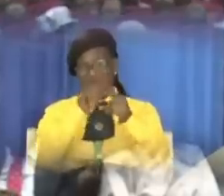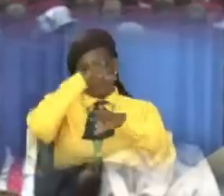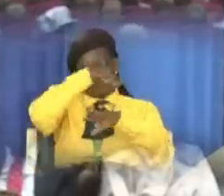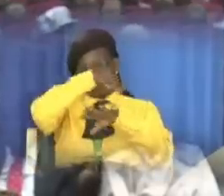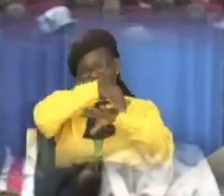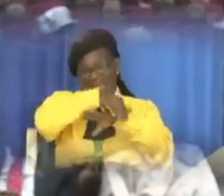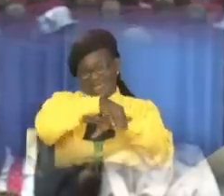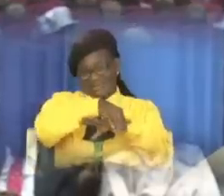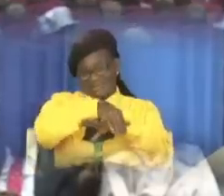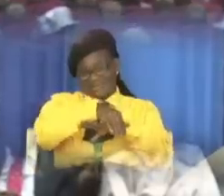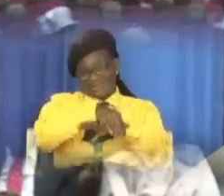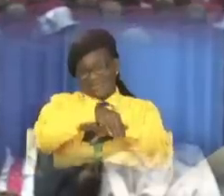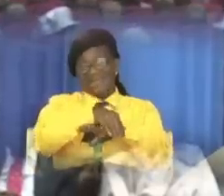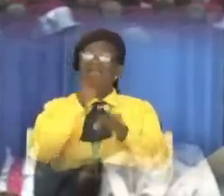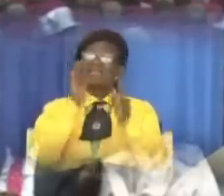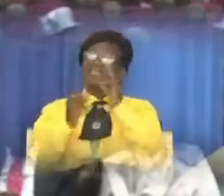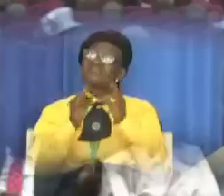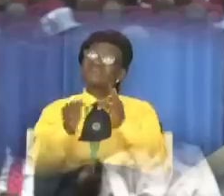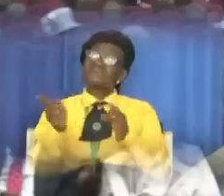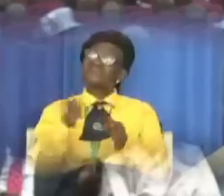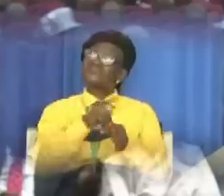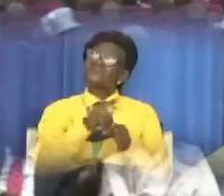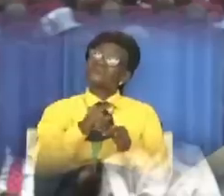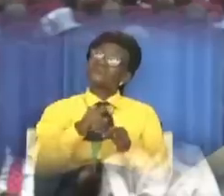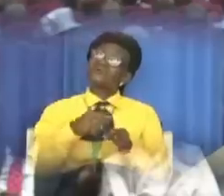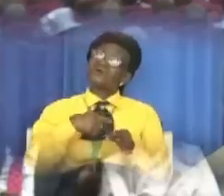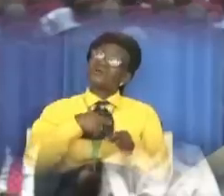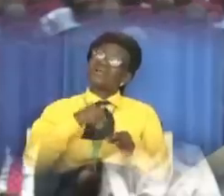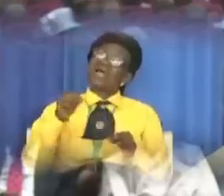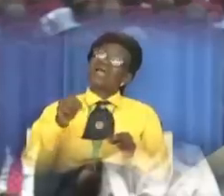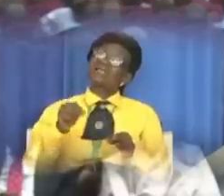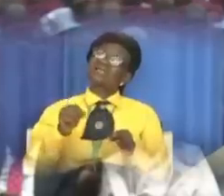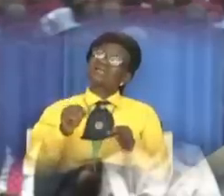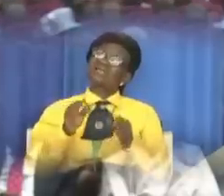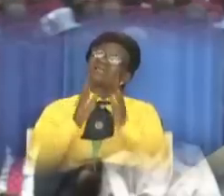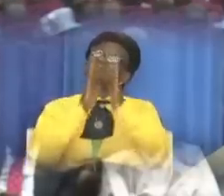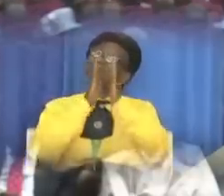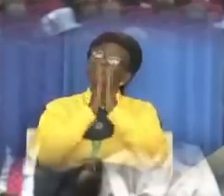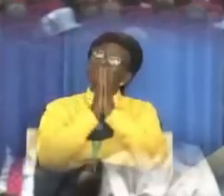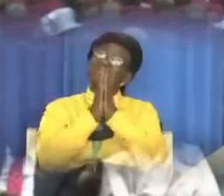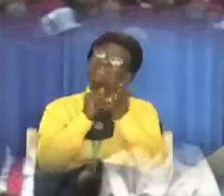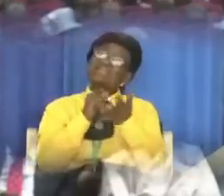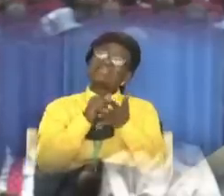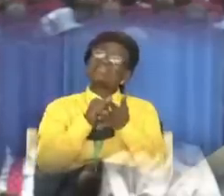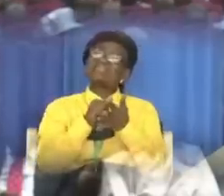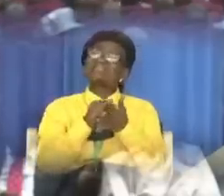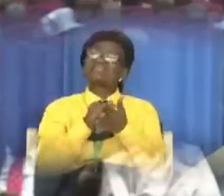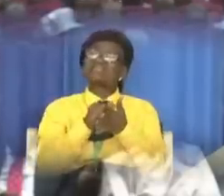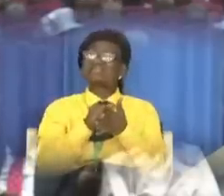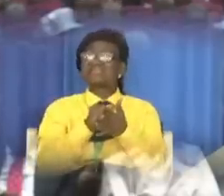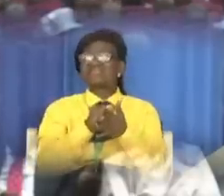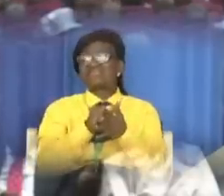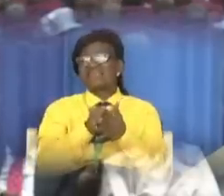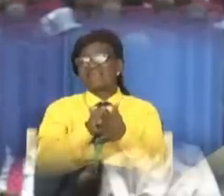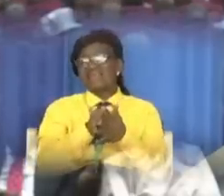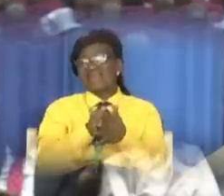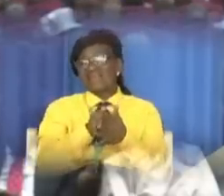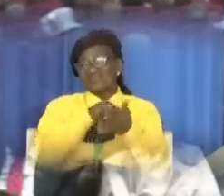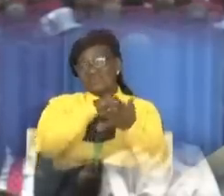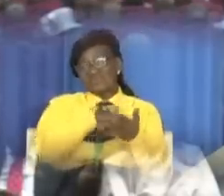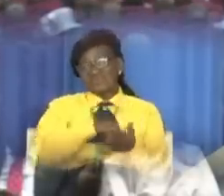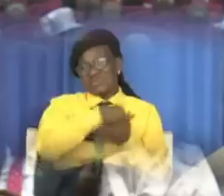it casually. If you like, pray it with all your heart. It's not this year alone now that is at